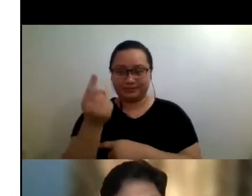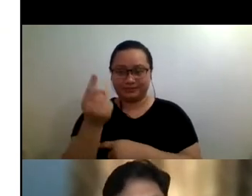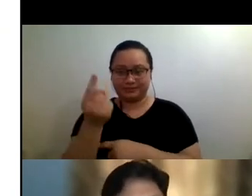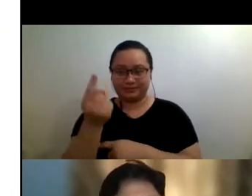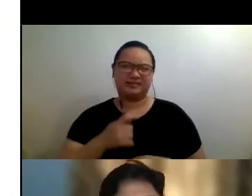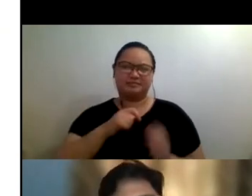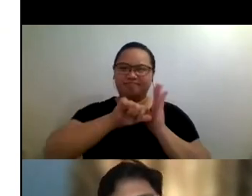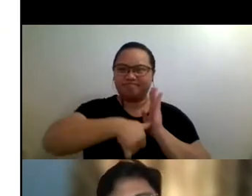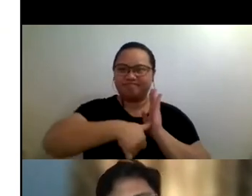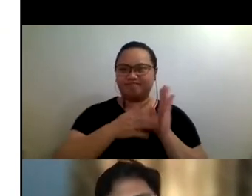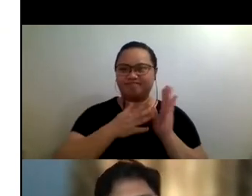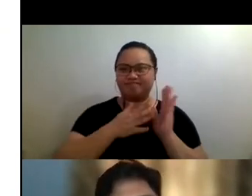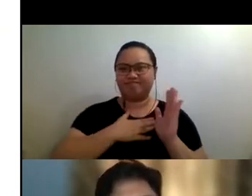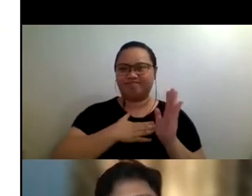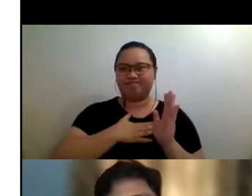That